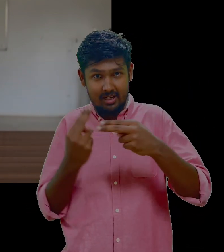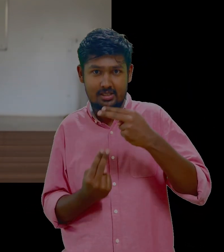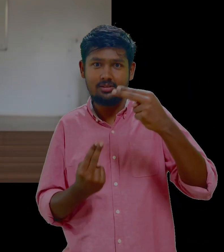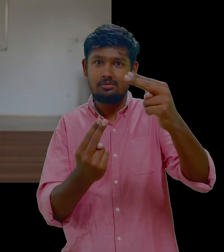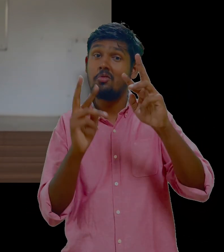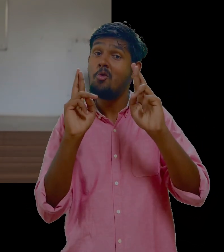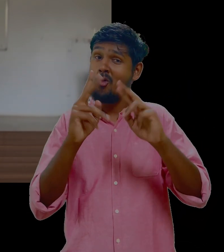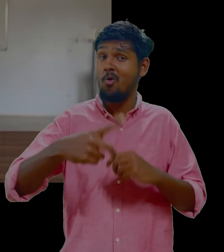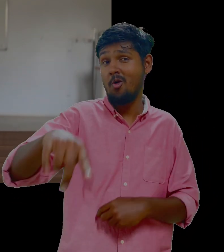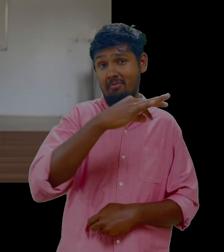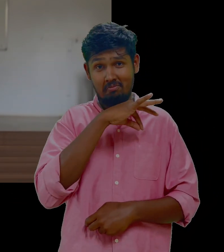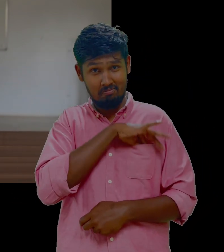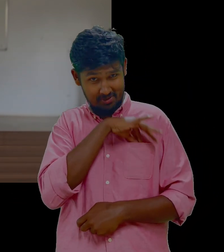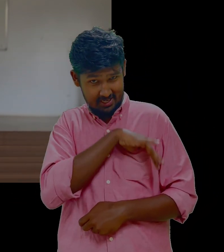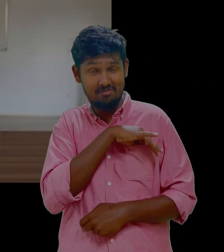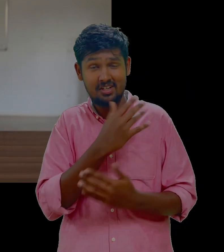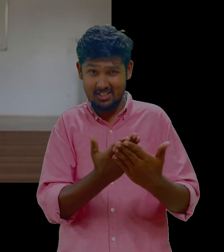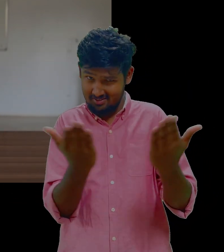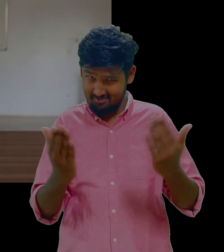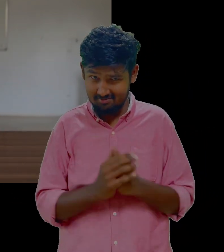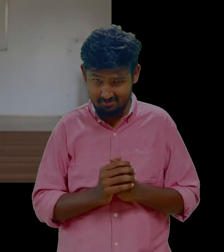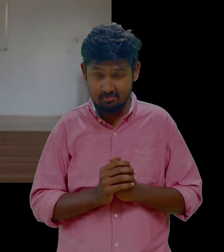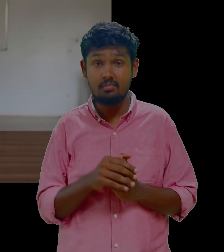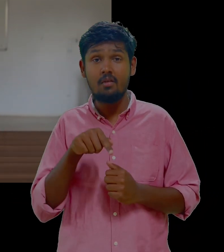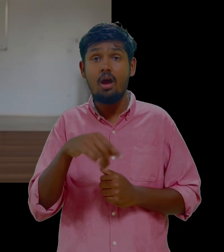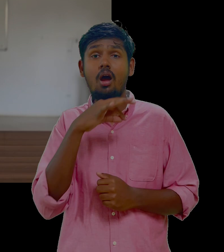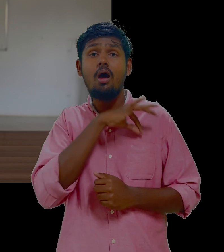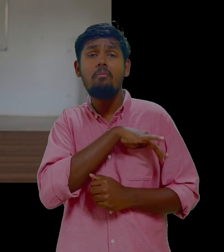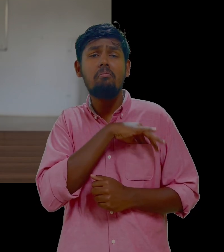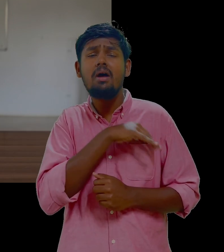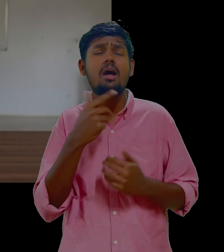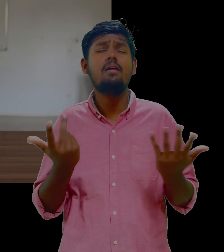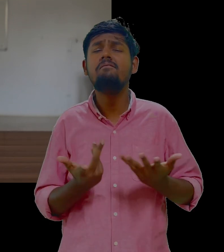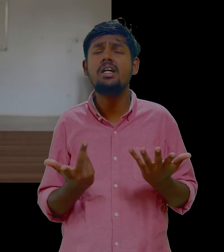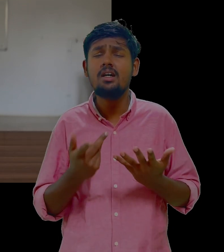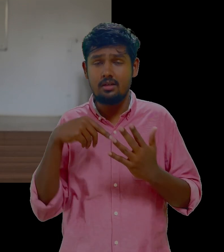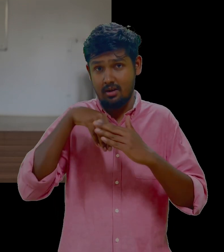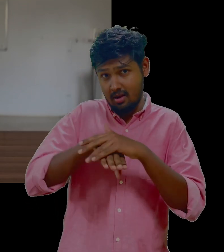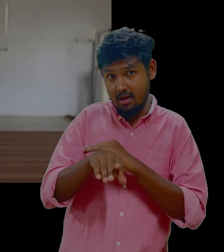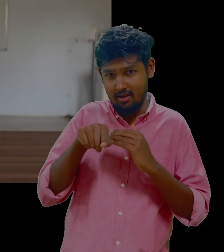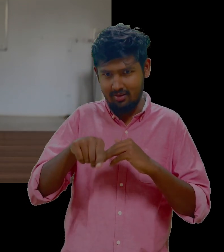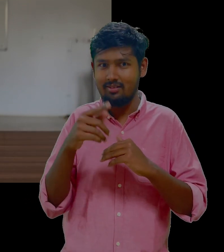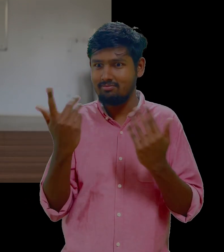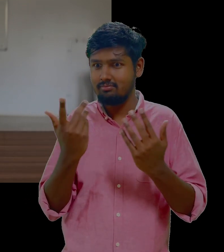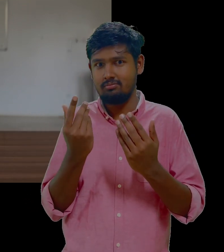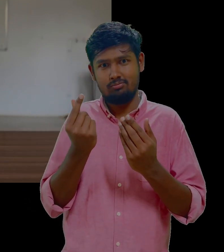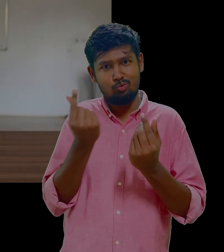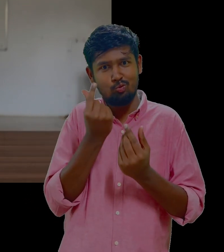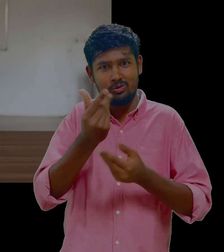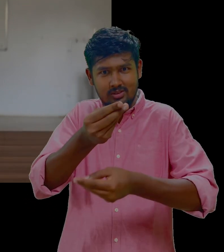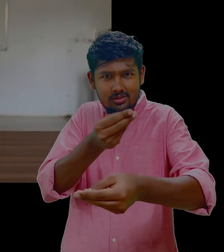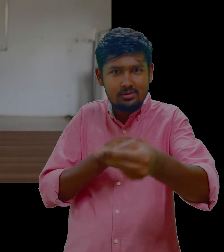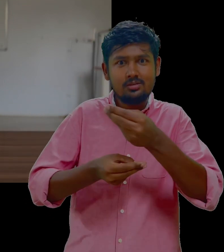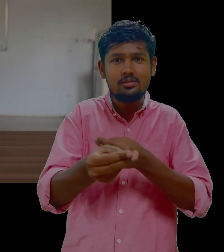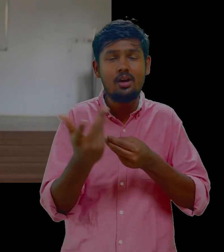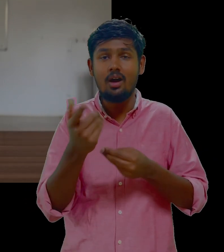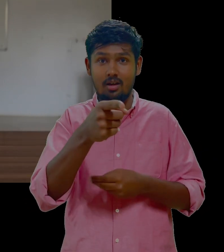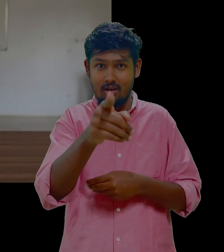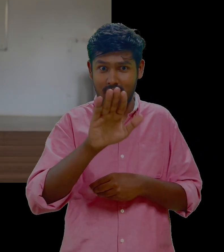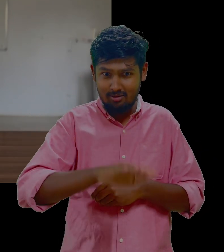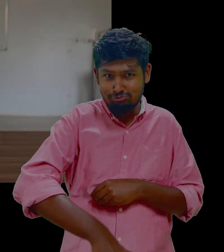I'm able to use those learnings today and benefiting, and obviously encourage all of you also to share your